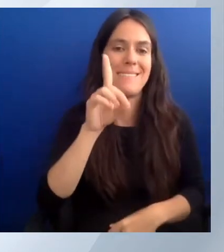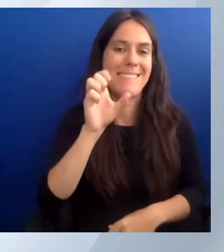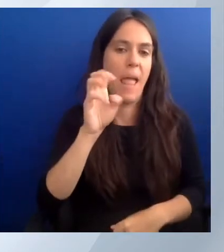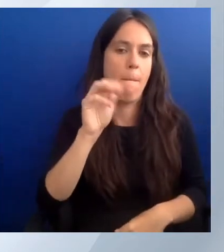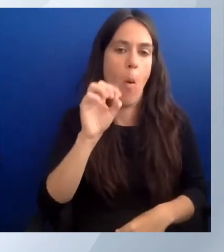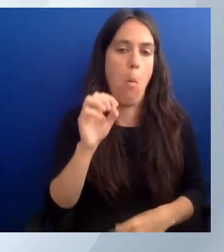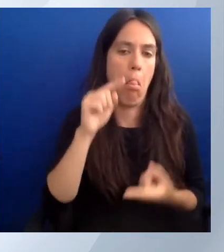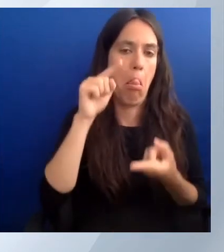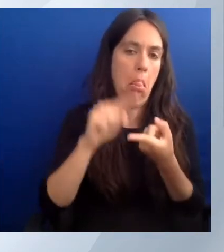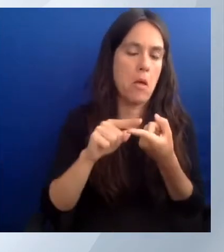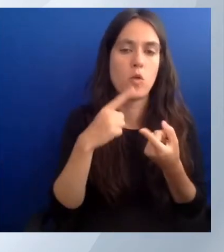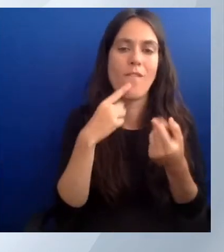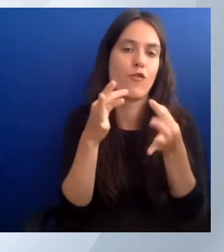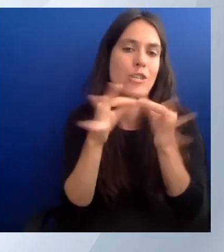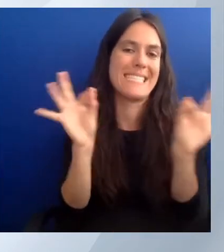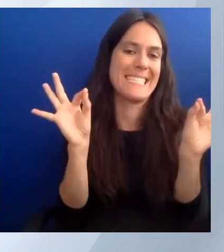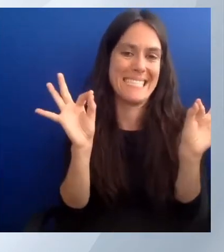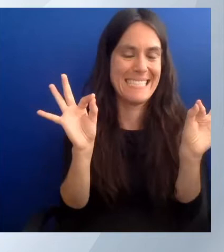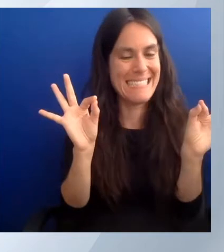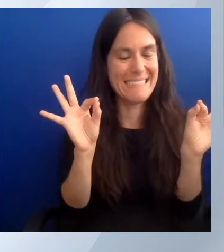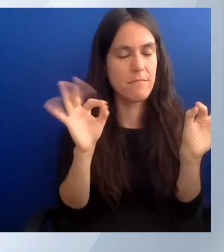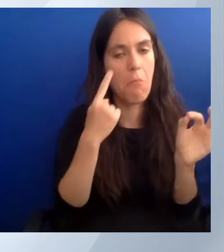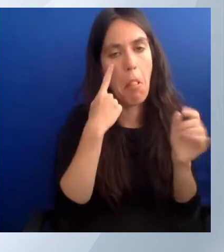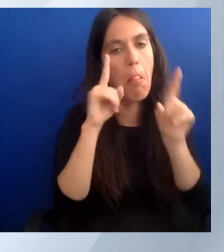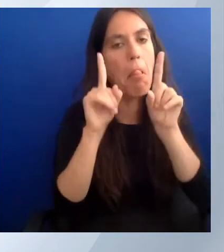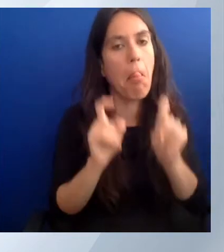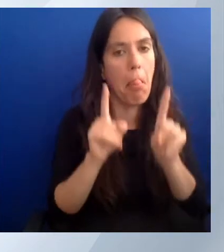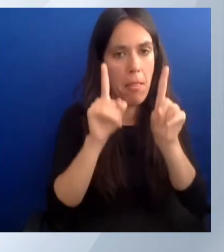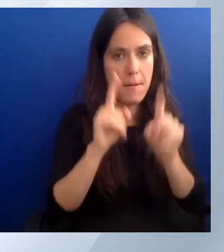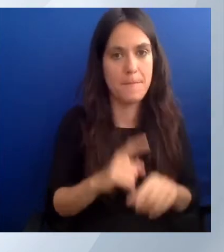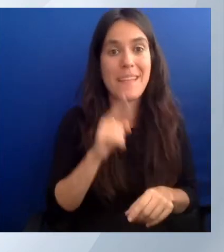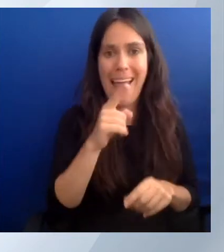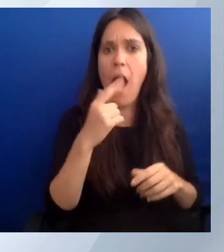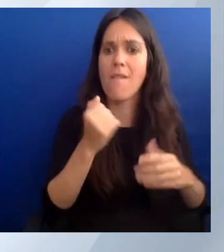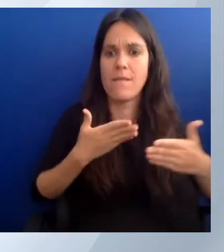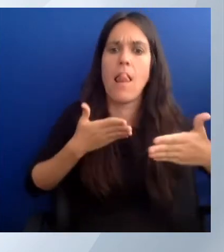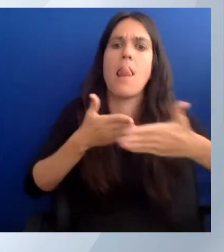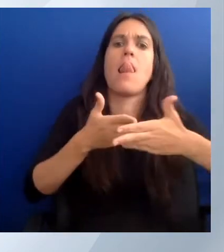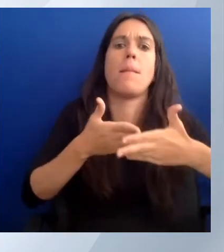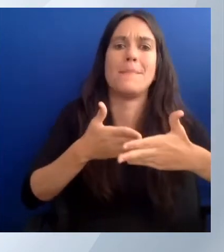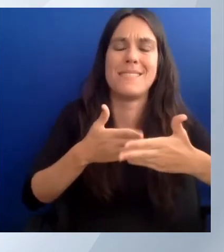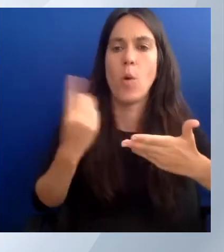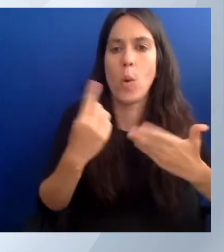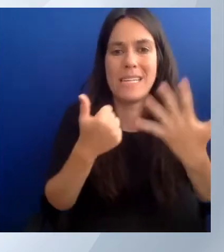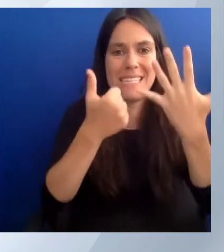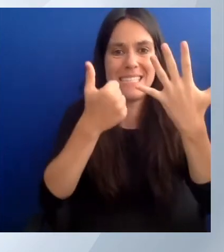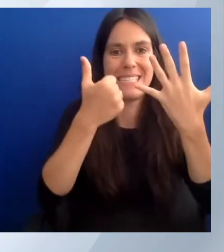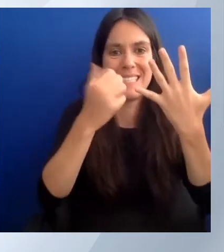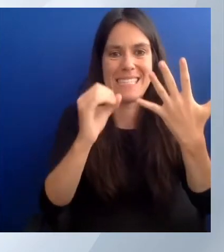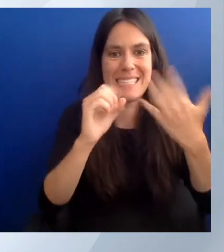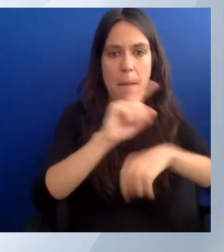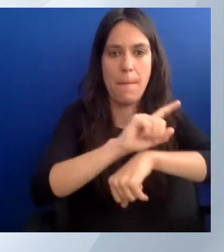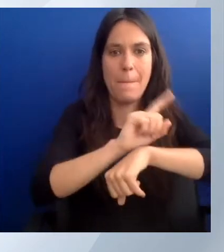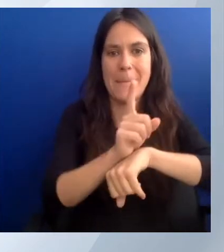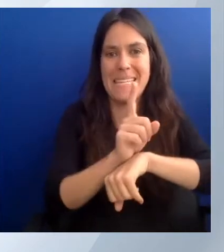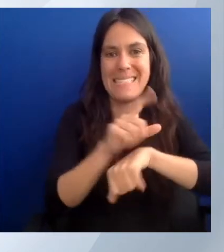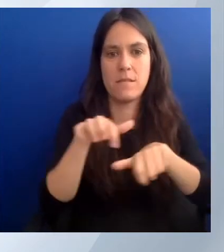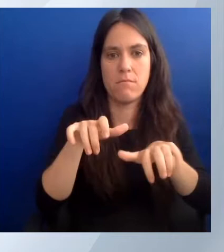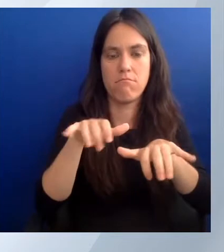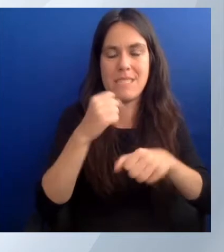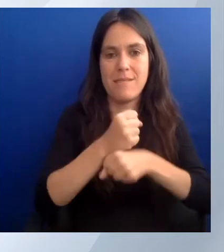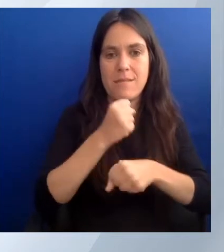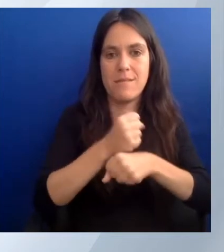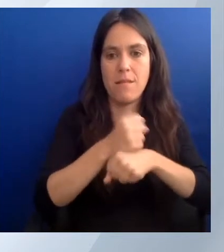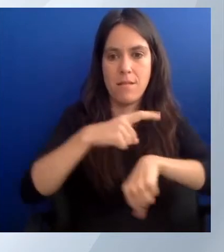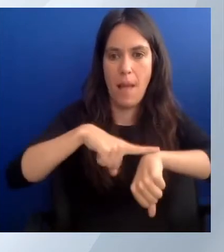take the free tier. Now, the free tier has a limitation. You only get 60 minutes of compute time per day. But that compute time doesn't